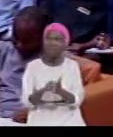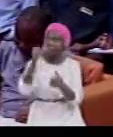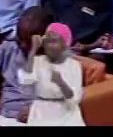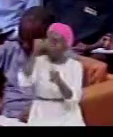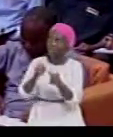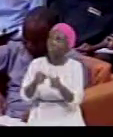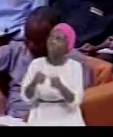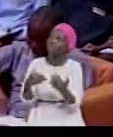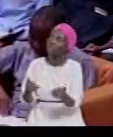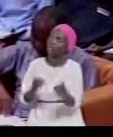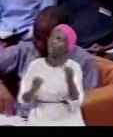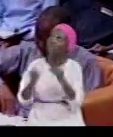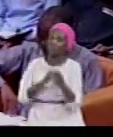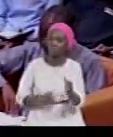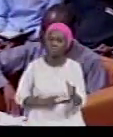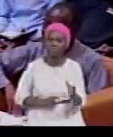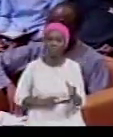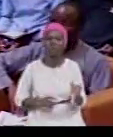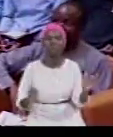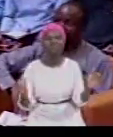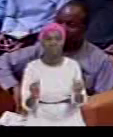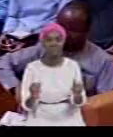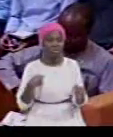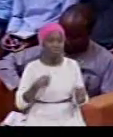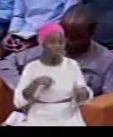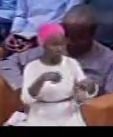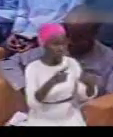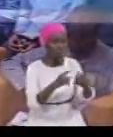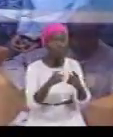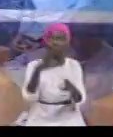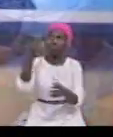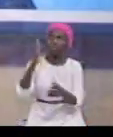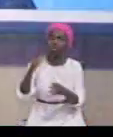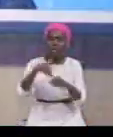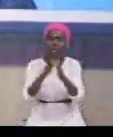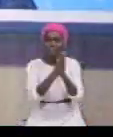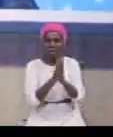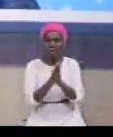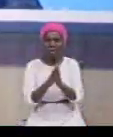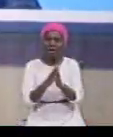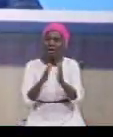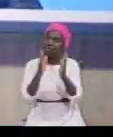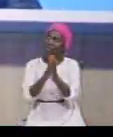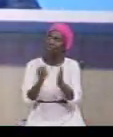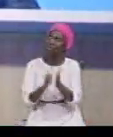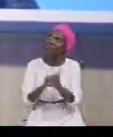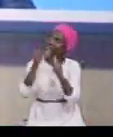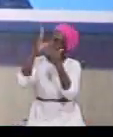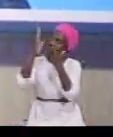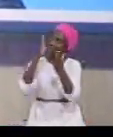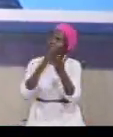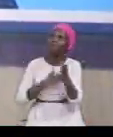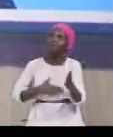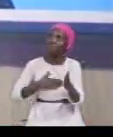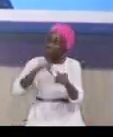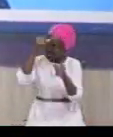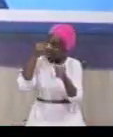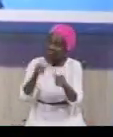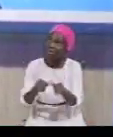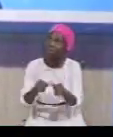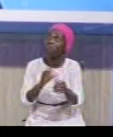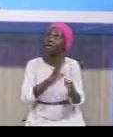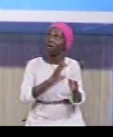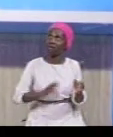to God in prayer and we say, Father, remember Christ, remember my